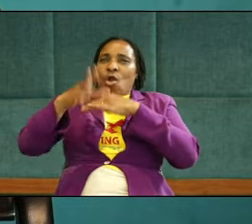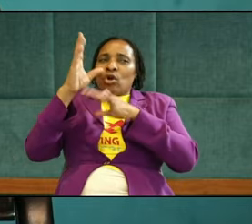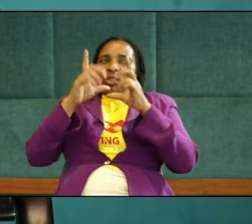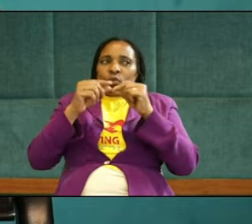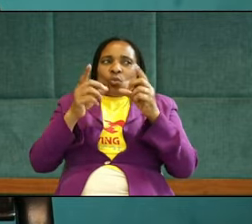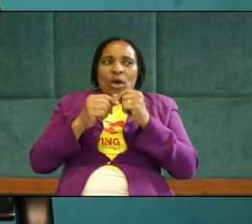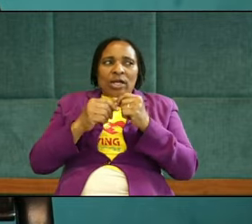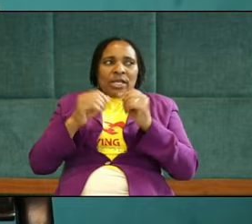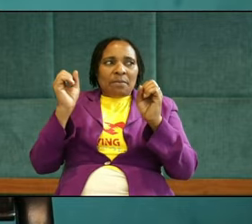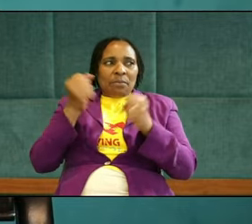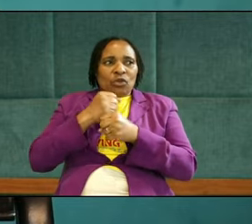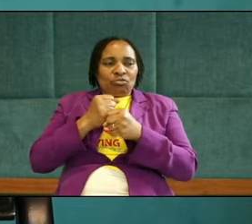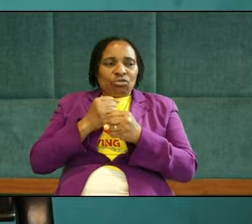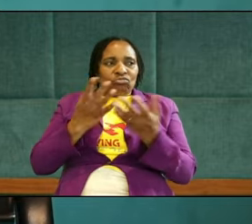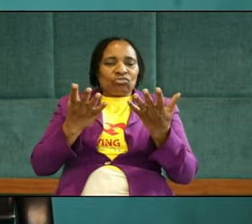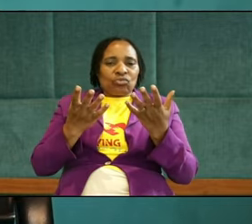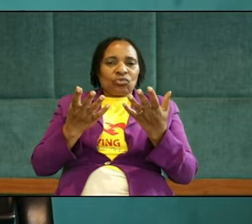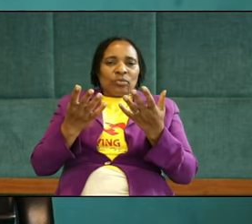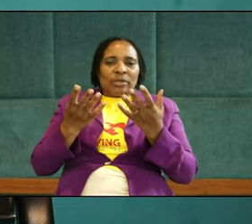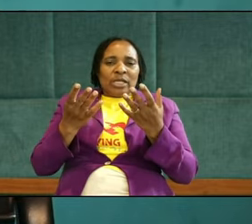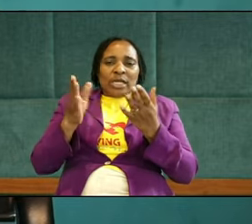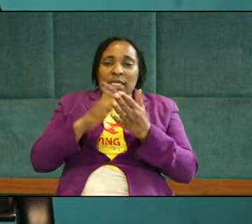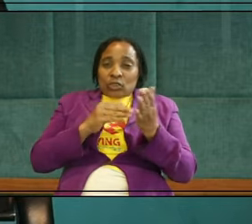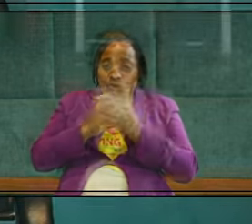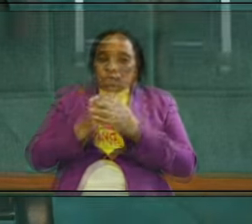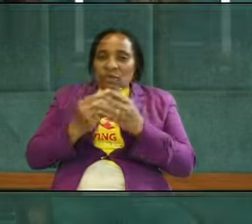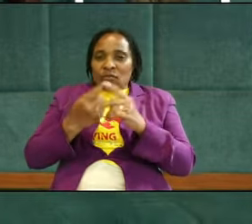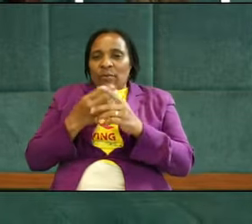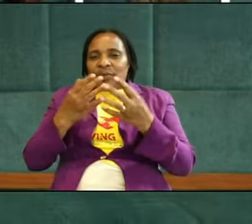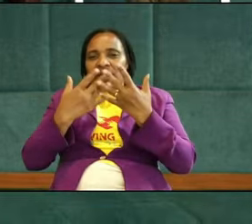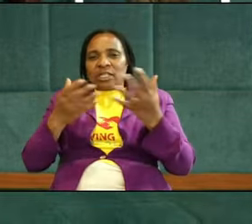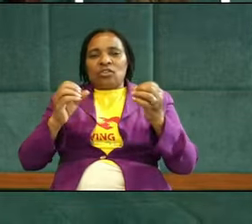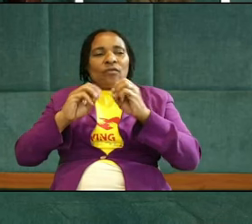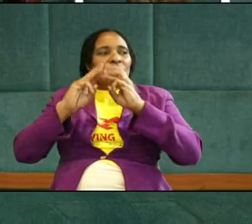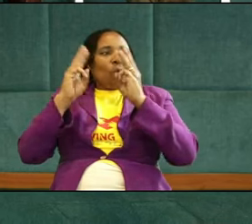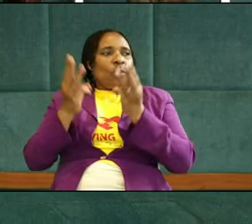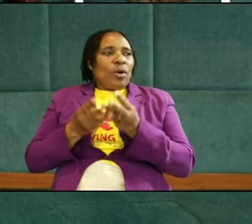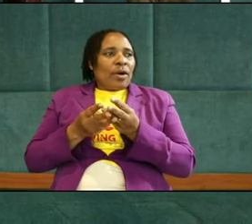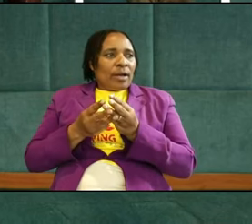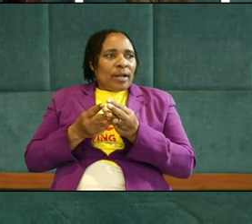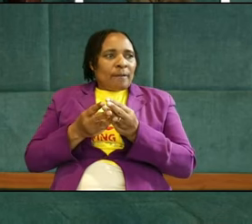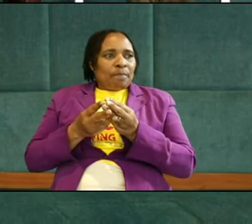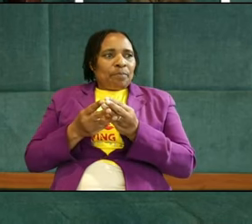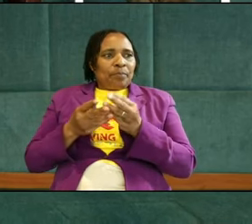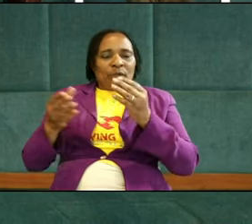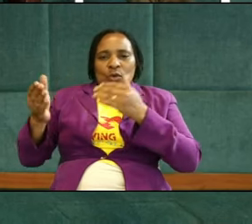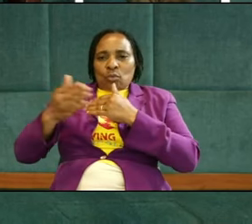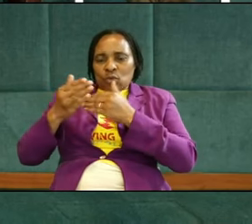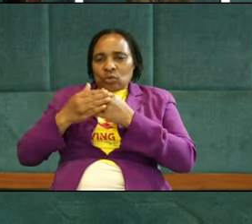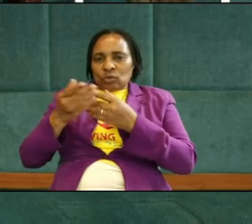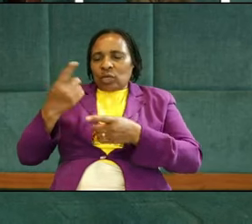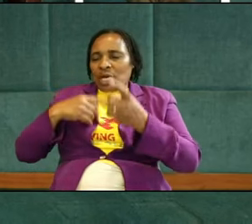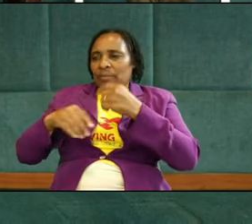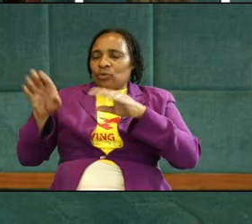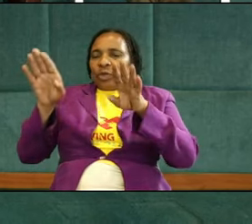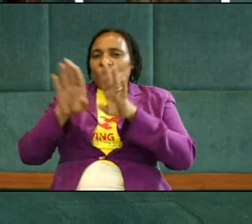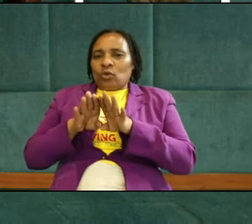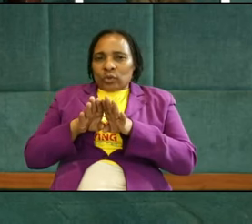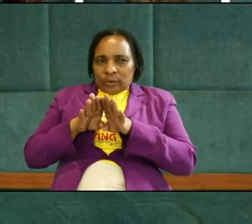to be conformed to the things of the world. All right, thank you for that. As we're almost coming to a close of